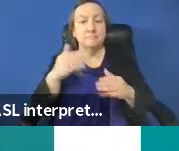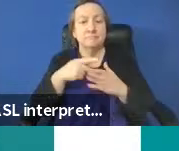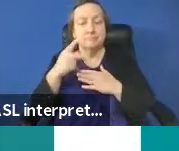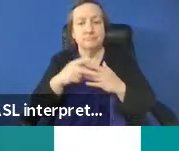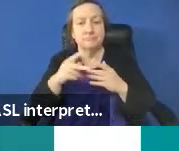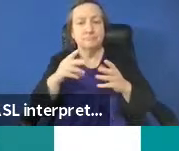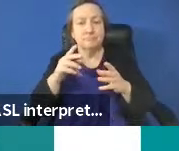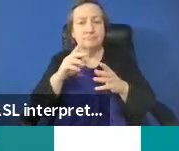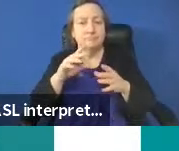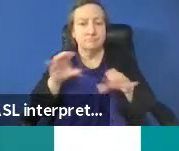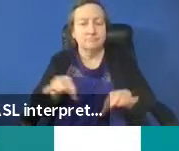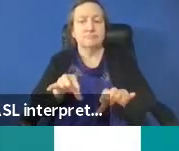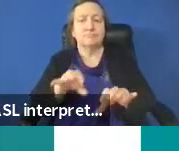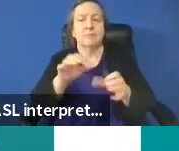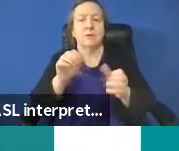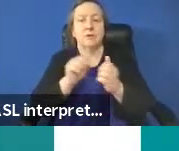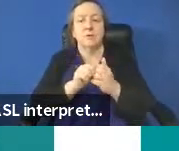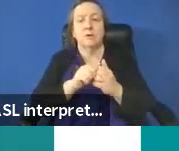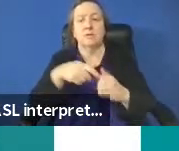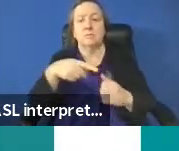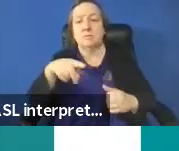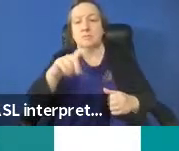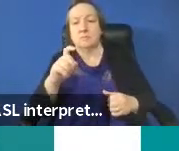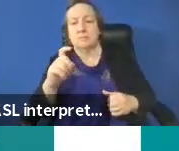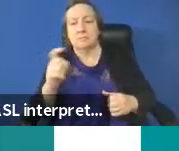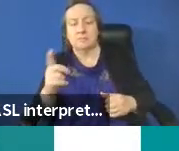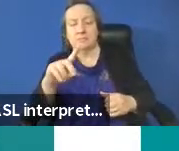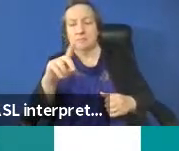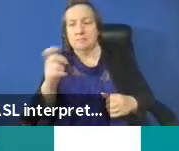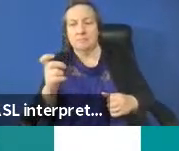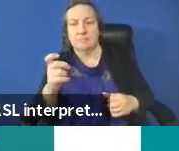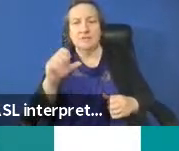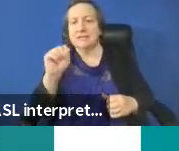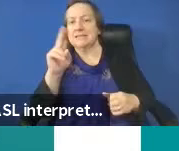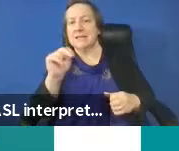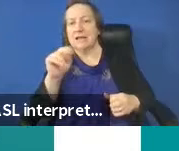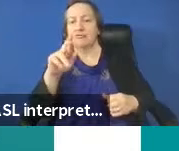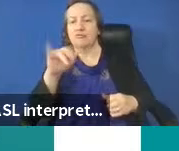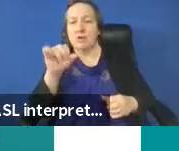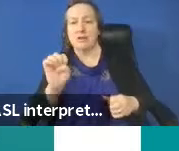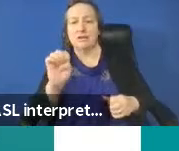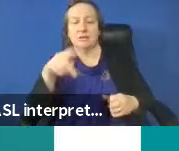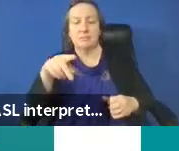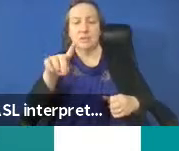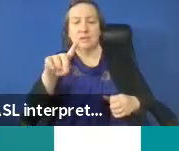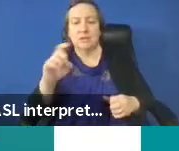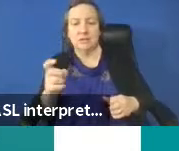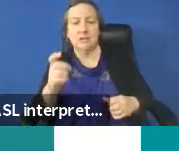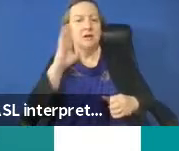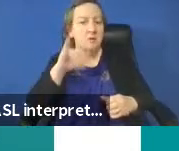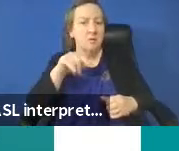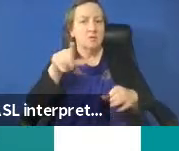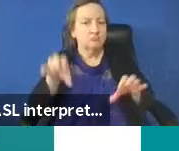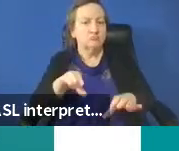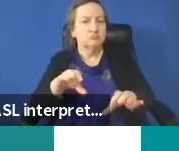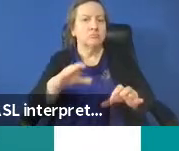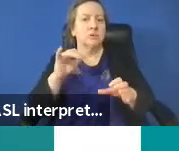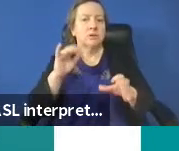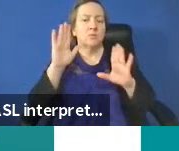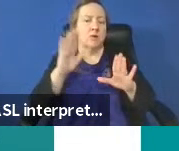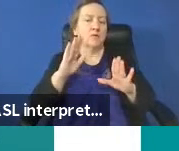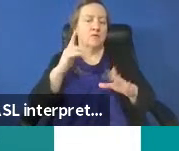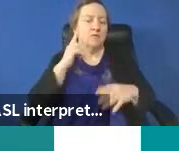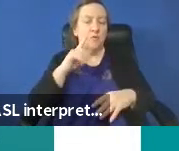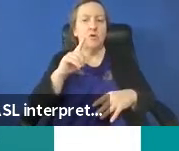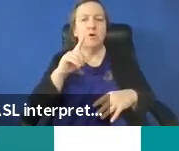steps to make this project more equitable. And the potential addition of new sustainable public transit is a really amazing first